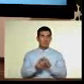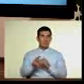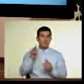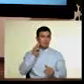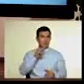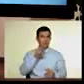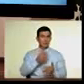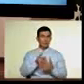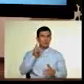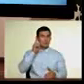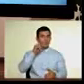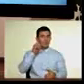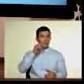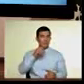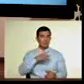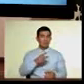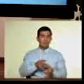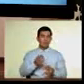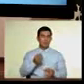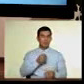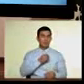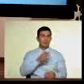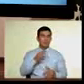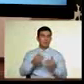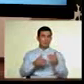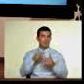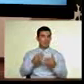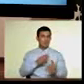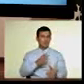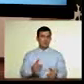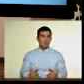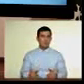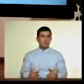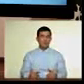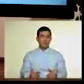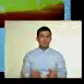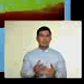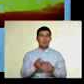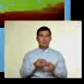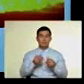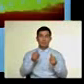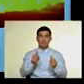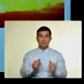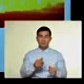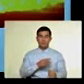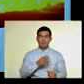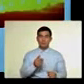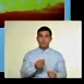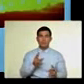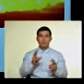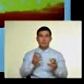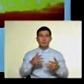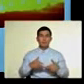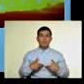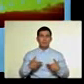sinflarda olgan bilimlaringizni yanada boyitdingiz degan umiddaman. Xo'sh, mana bu rasmda siz qaysi